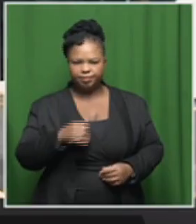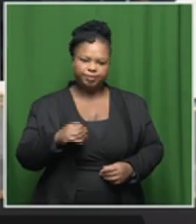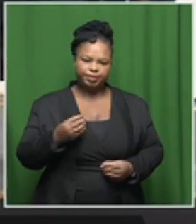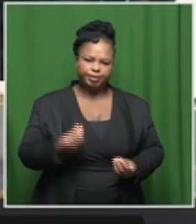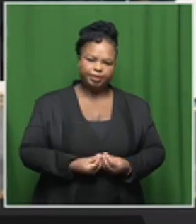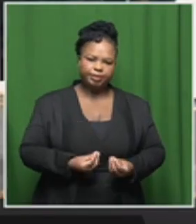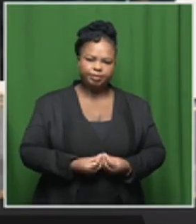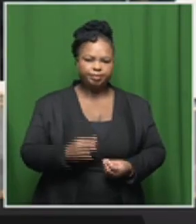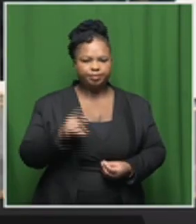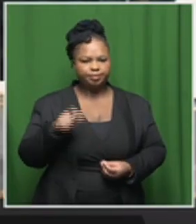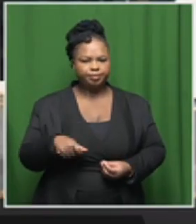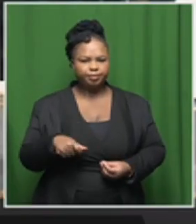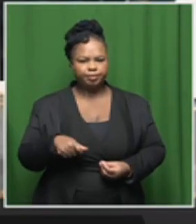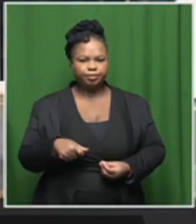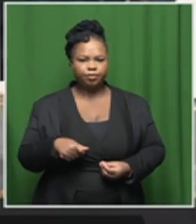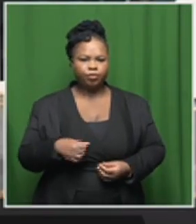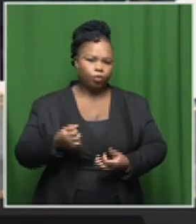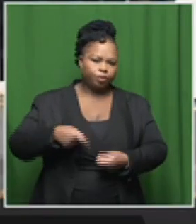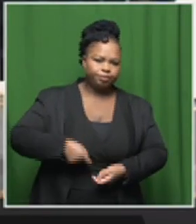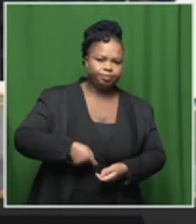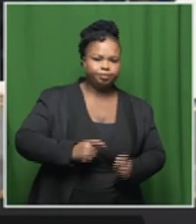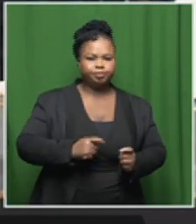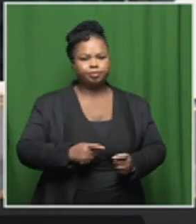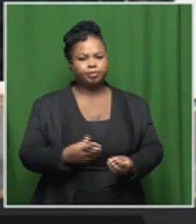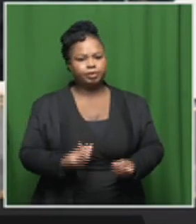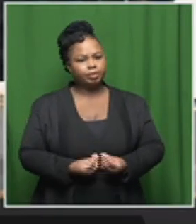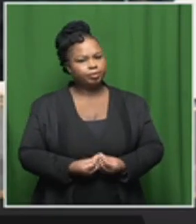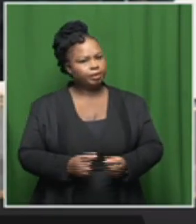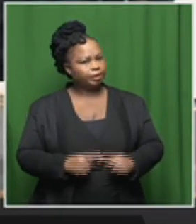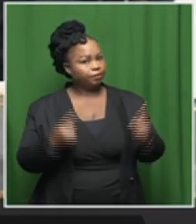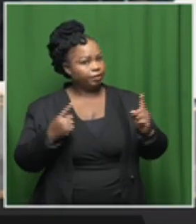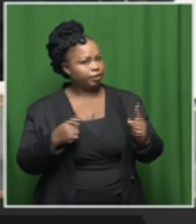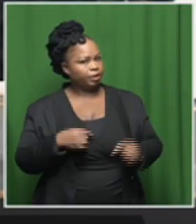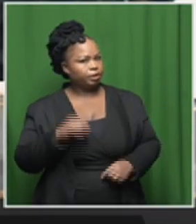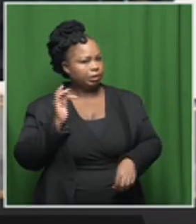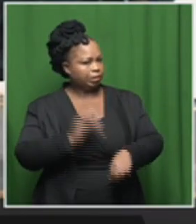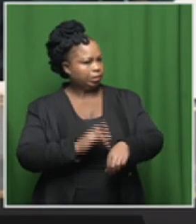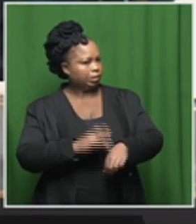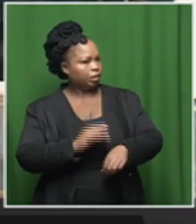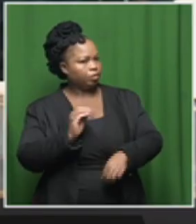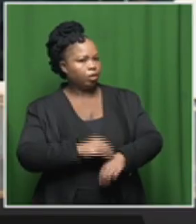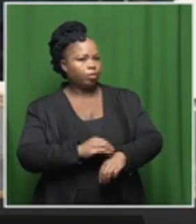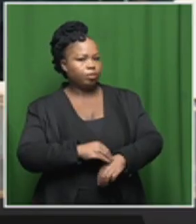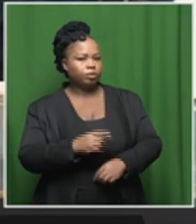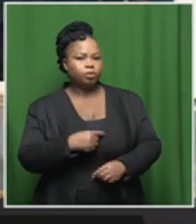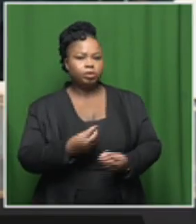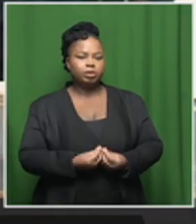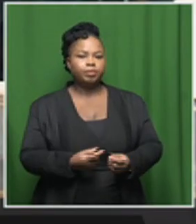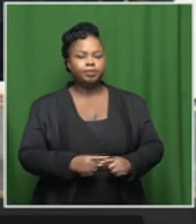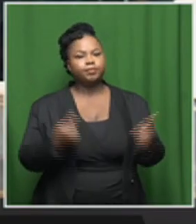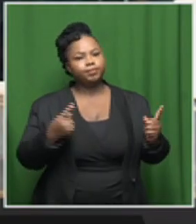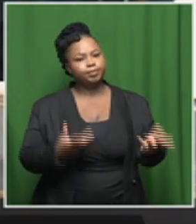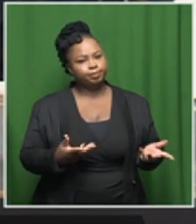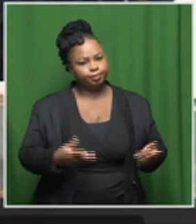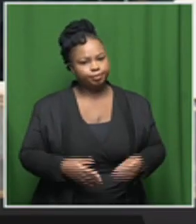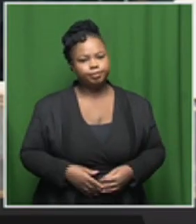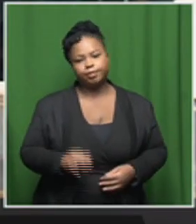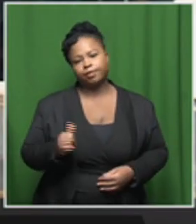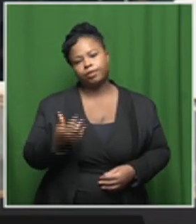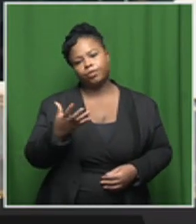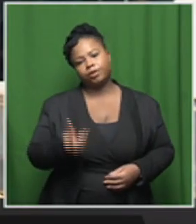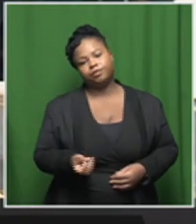someone putting a spade into the ground, that then gives us network sensing that tells us there's unusual activity. We then